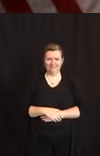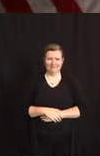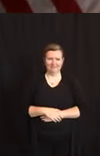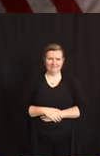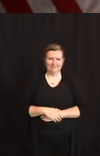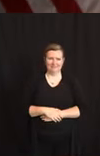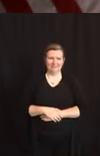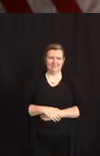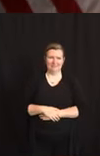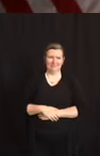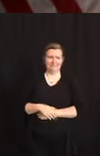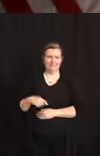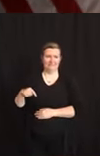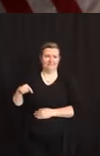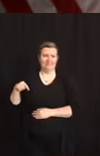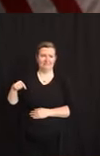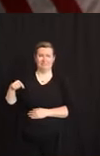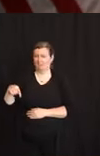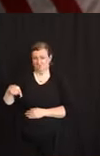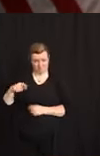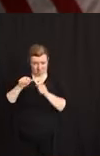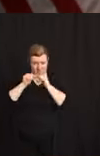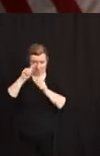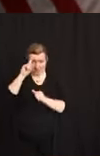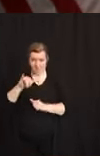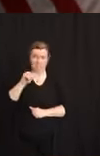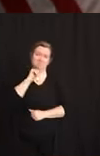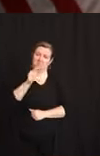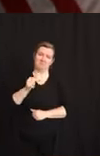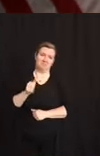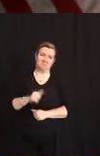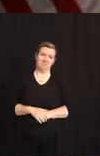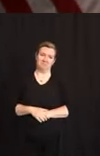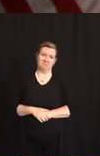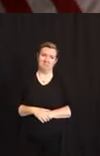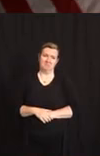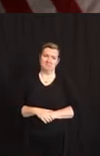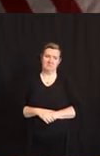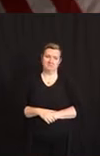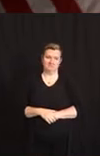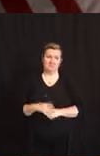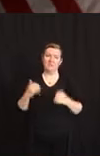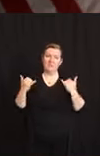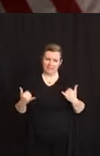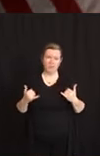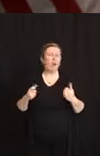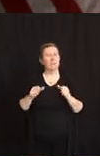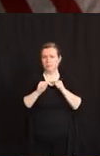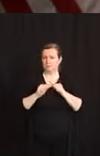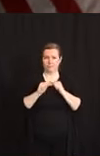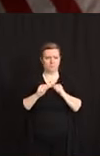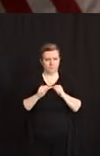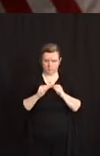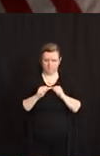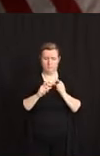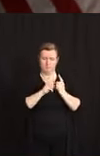we continue over the next days and few weeks here, we will be working aggressively to develop the sort of